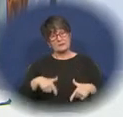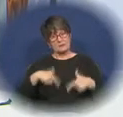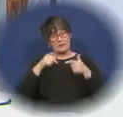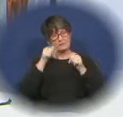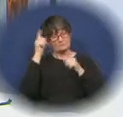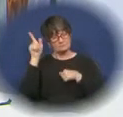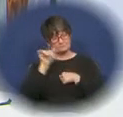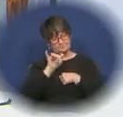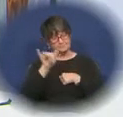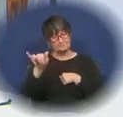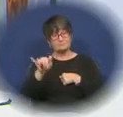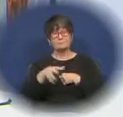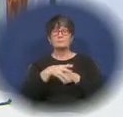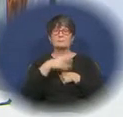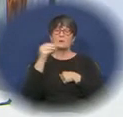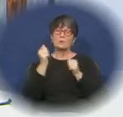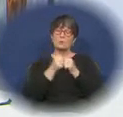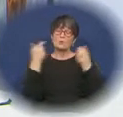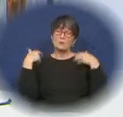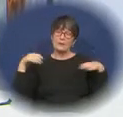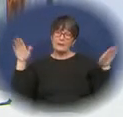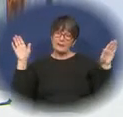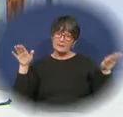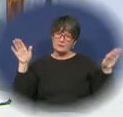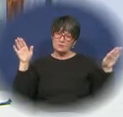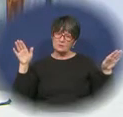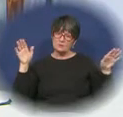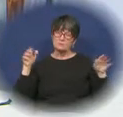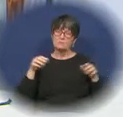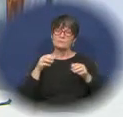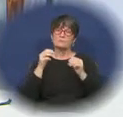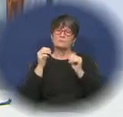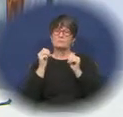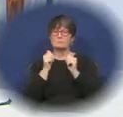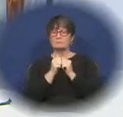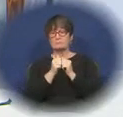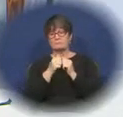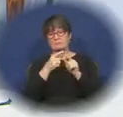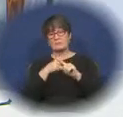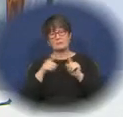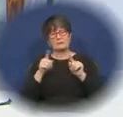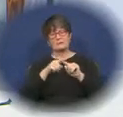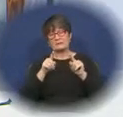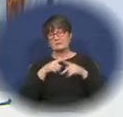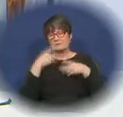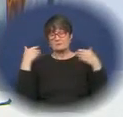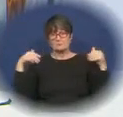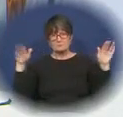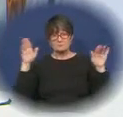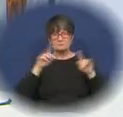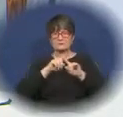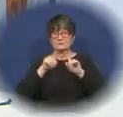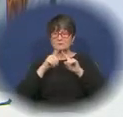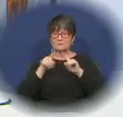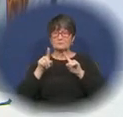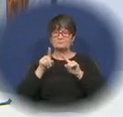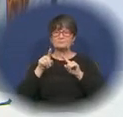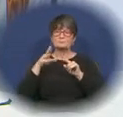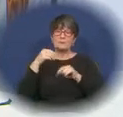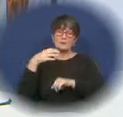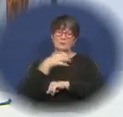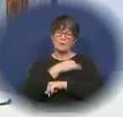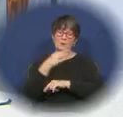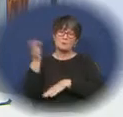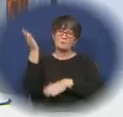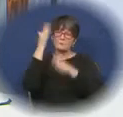eternal. And so with angels and archangels, with thrones and dominions, and with all the hosts and powers